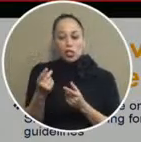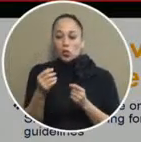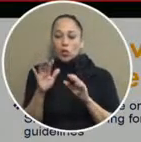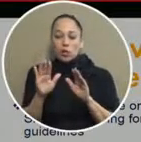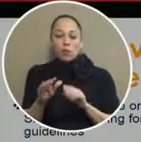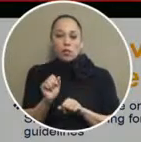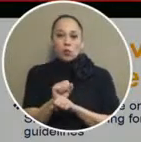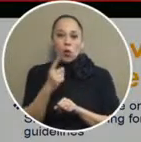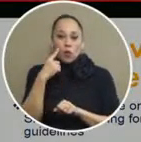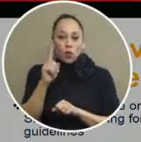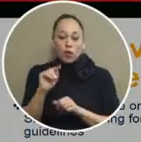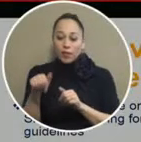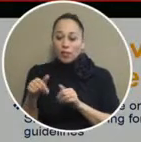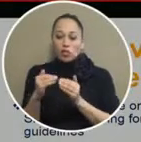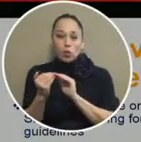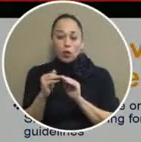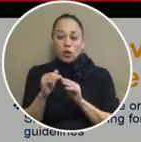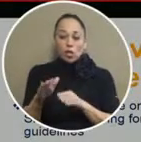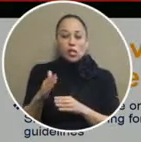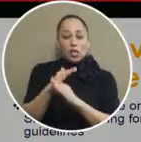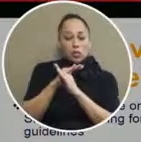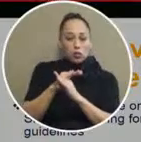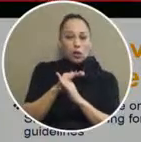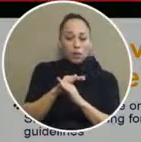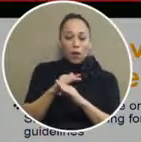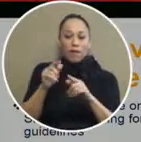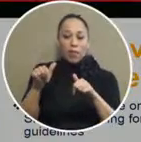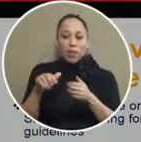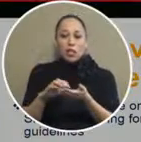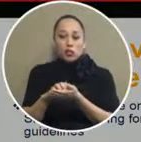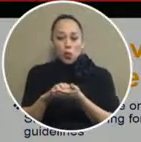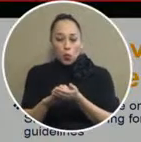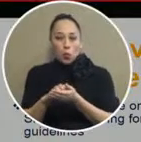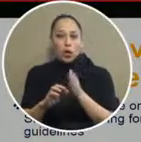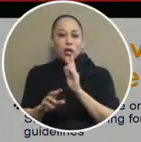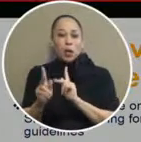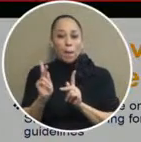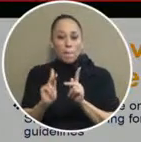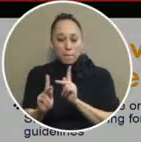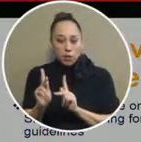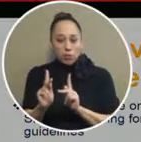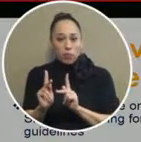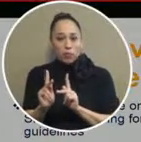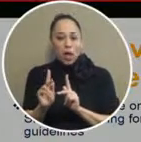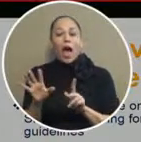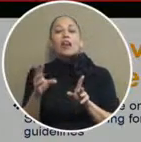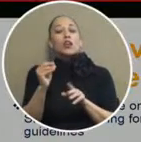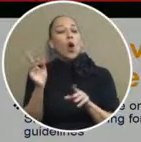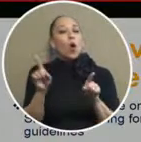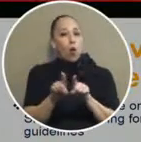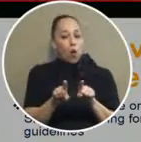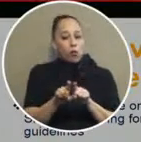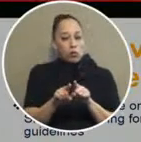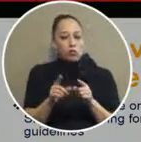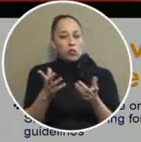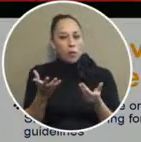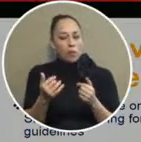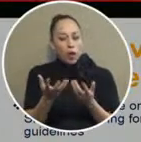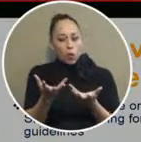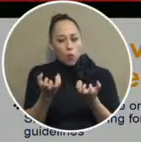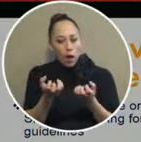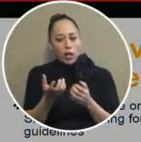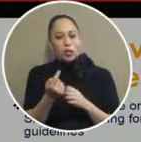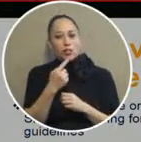community, and it has allowed us to protect this most vulnerable of populations. I will also take a moment to